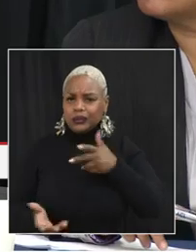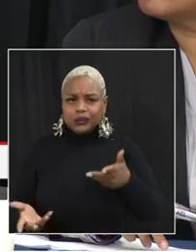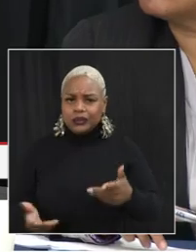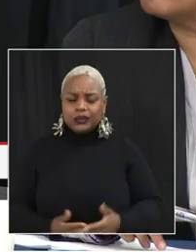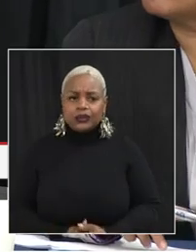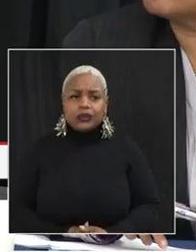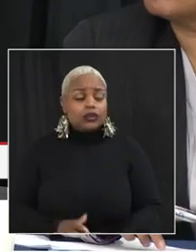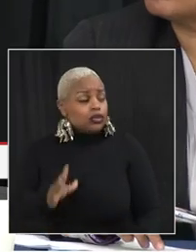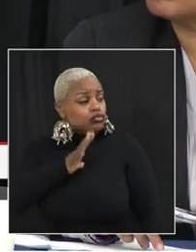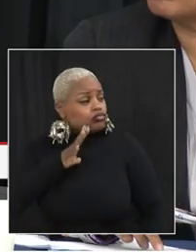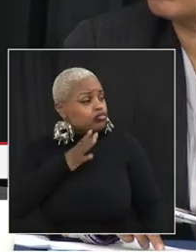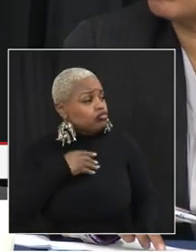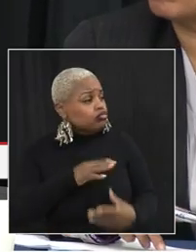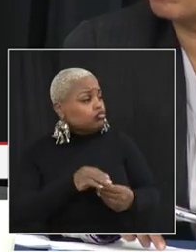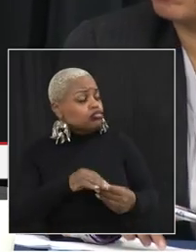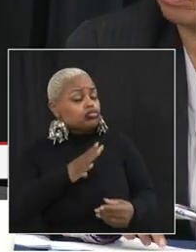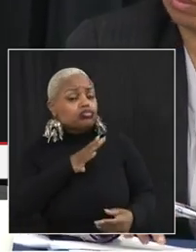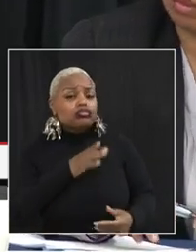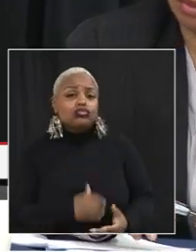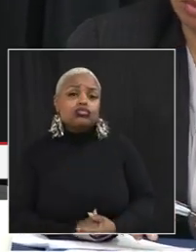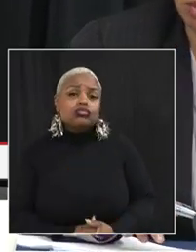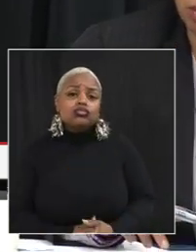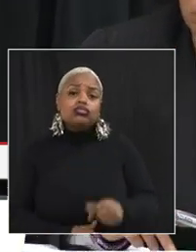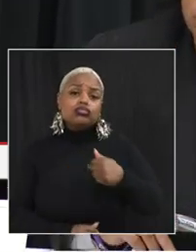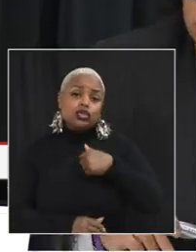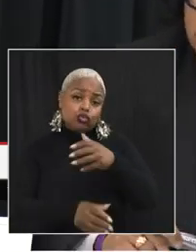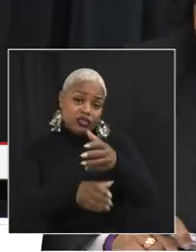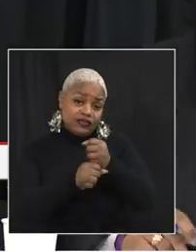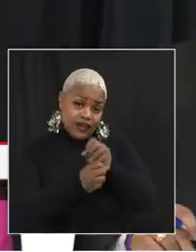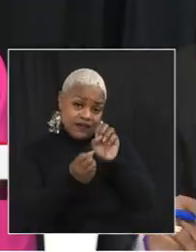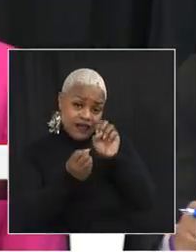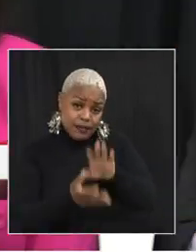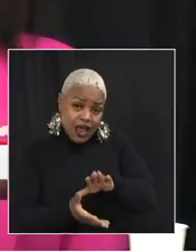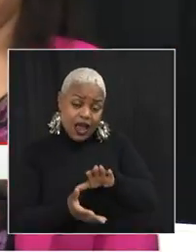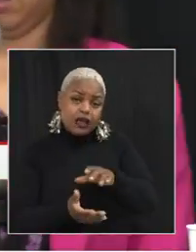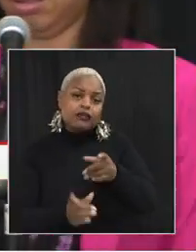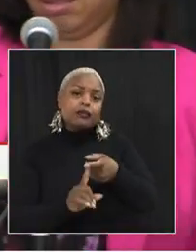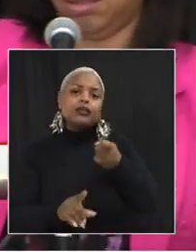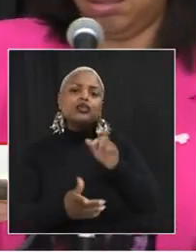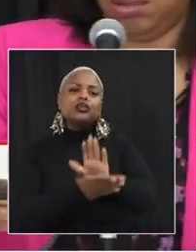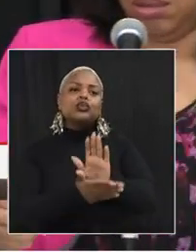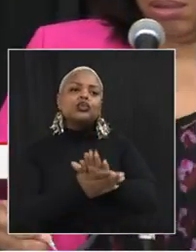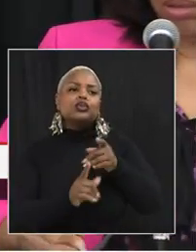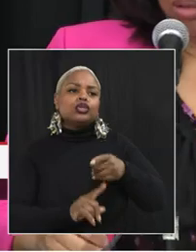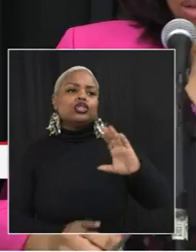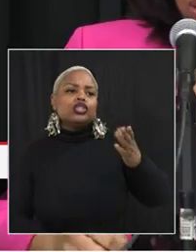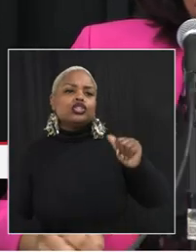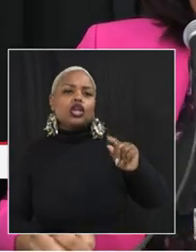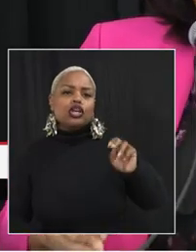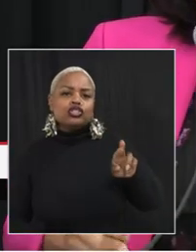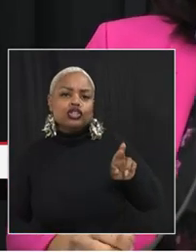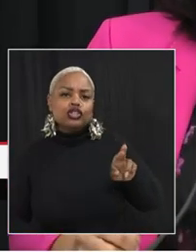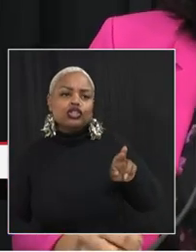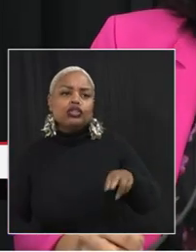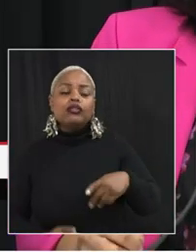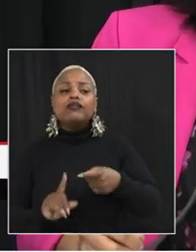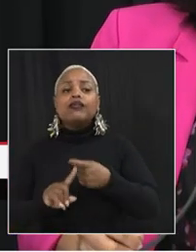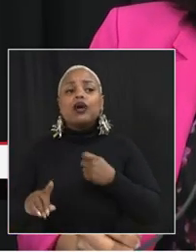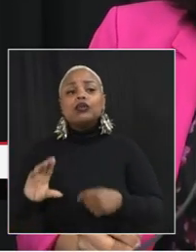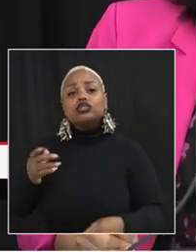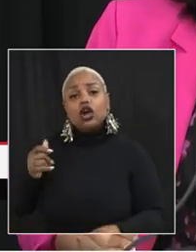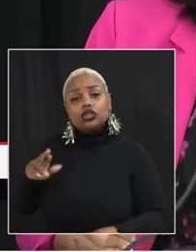question. We do get feedback, obviously, from the chancellor. We get feedback from the charter school board as well. And the